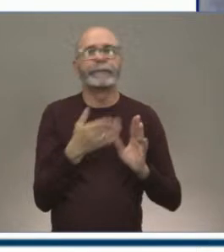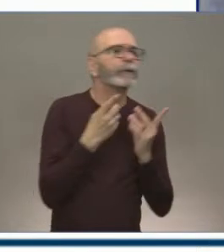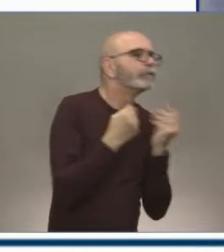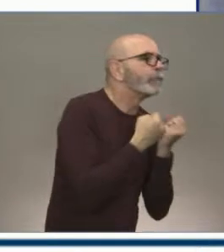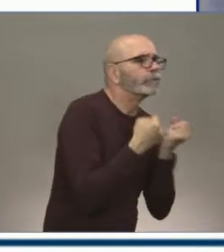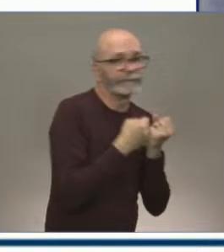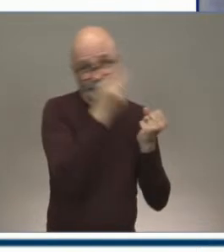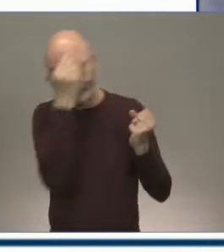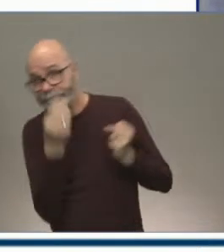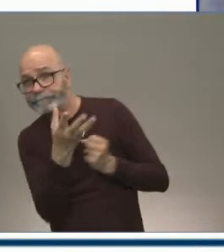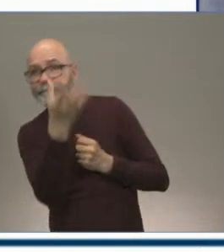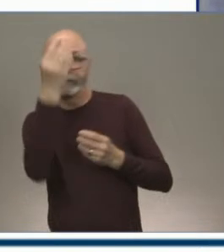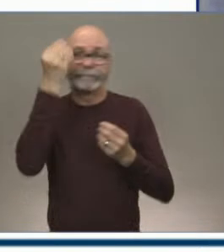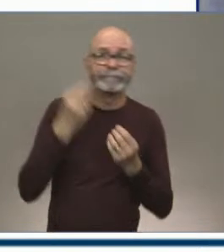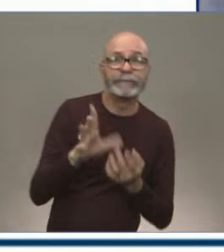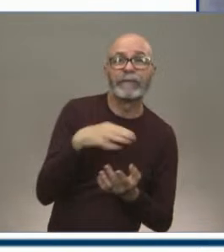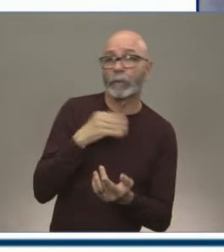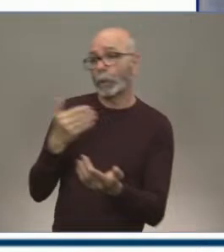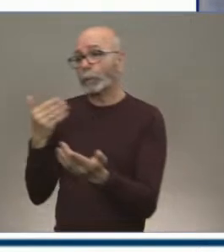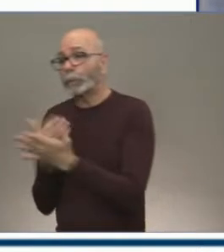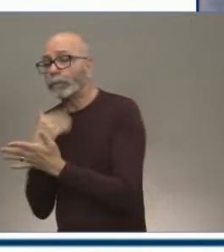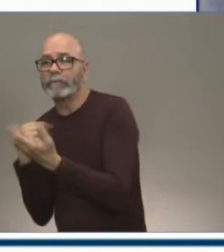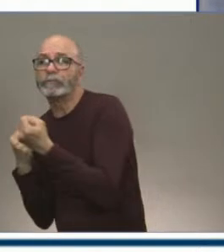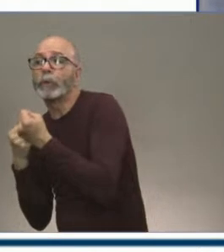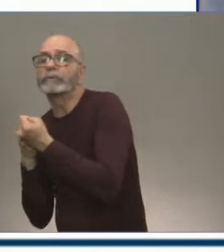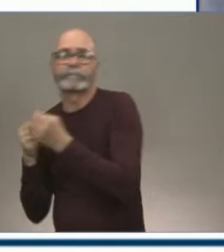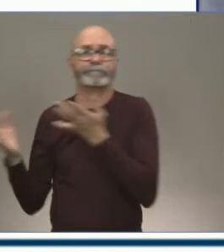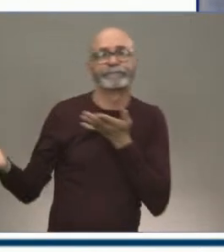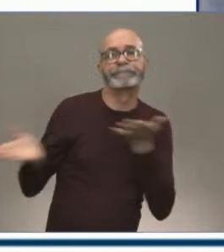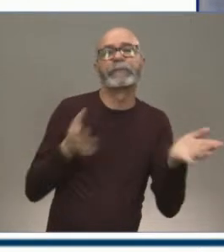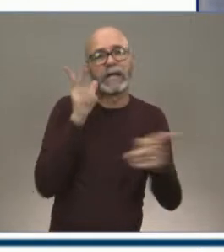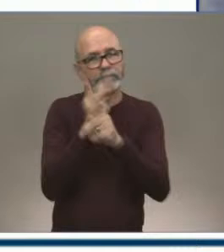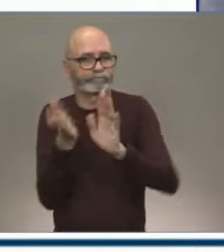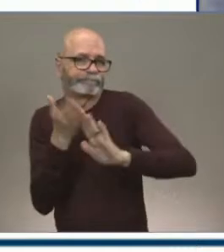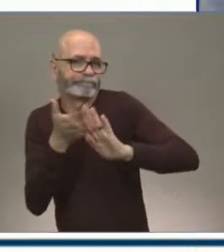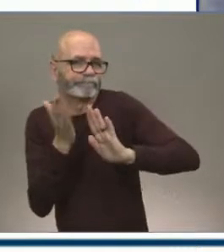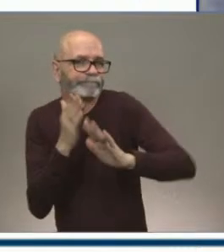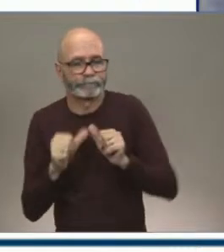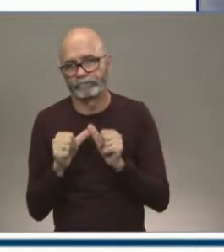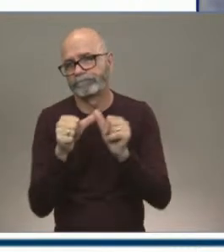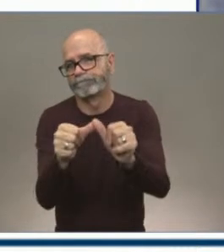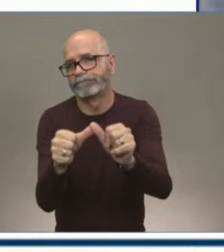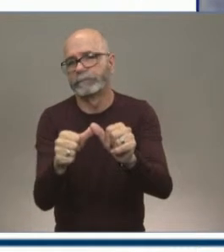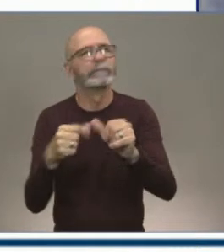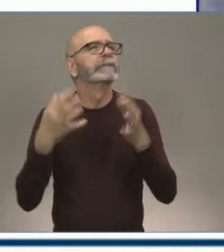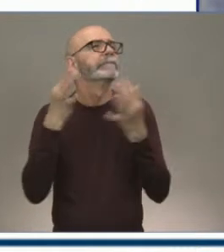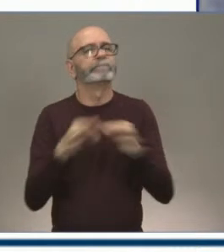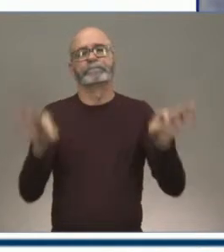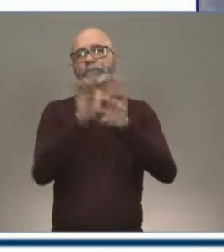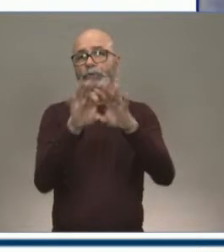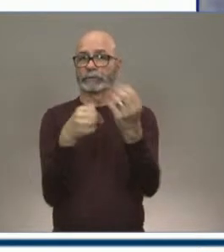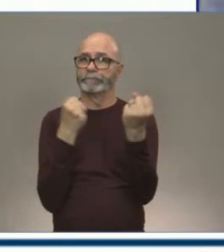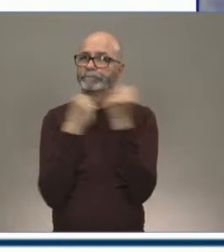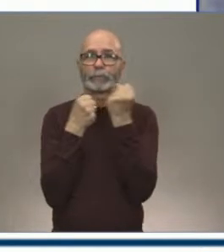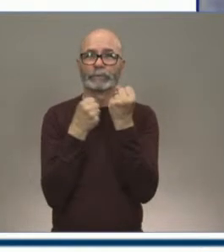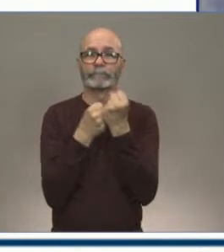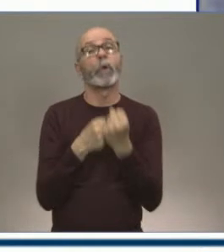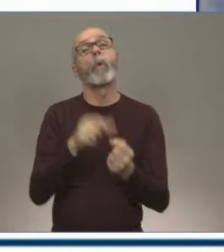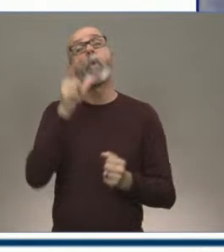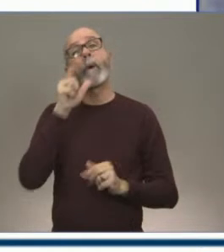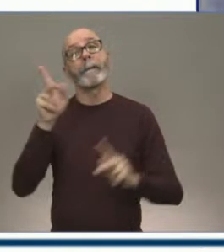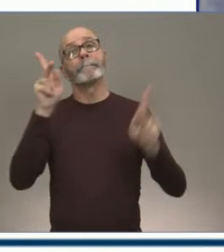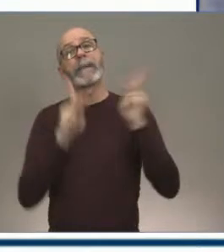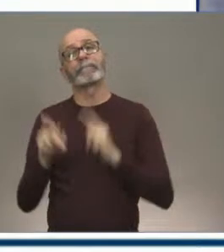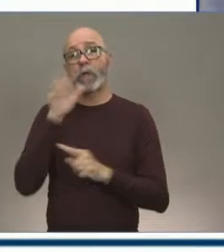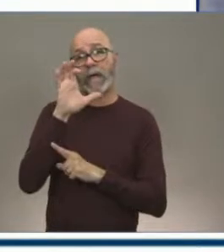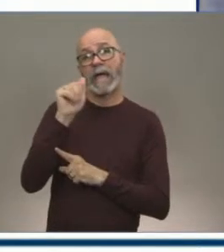Premier as they move forward to continue to make sure they roll out the vaccination across our province. To my caucus colleagues, I want to say thank you for